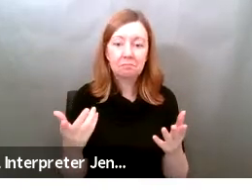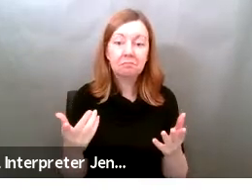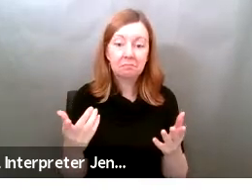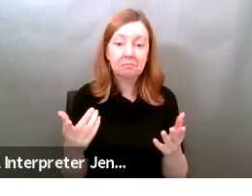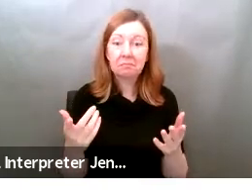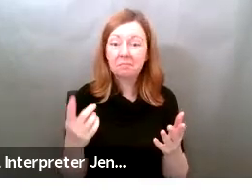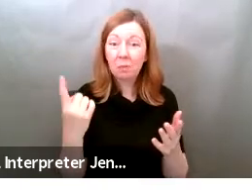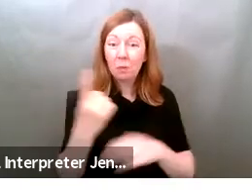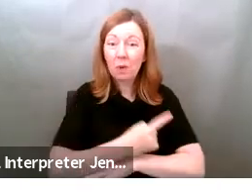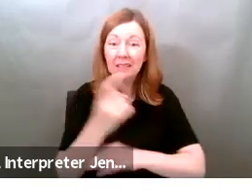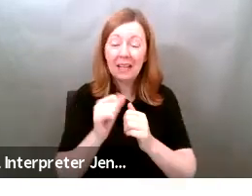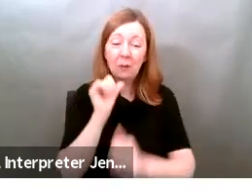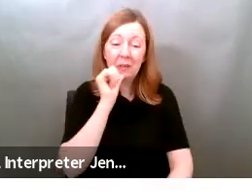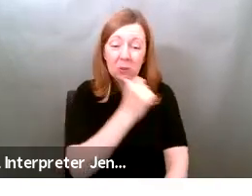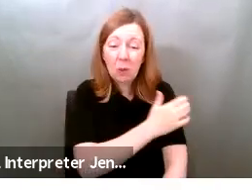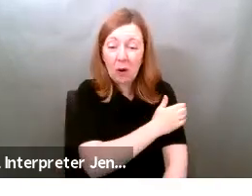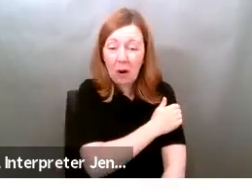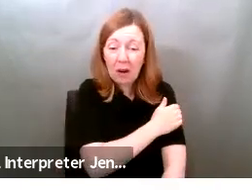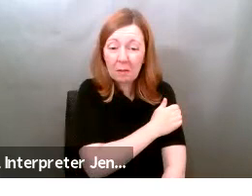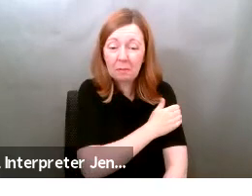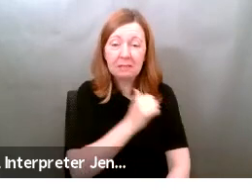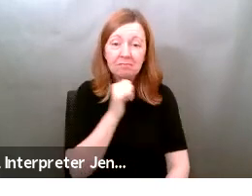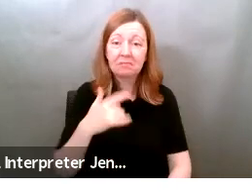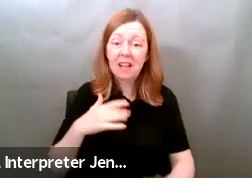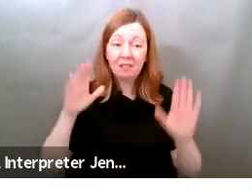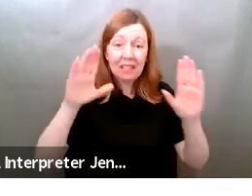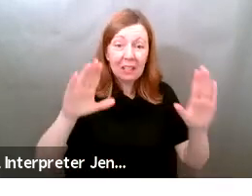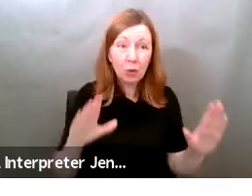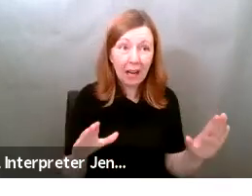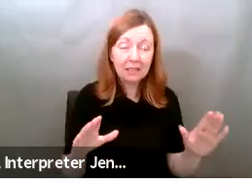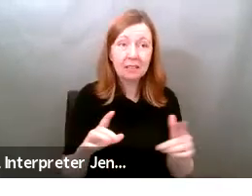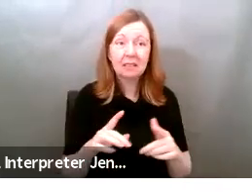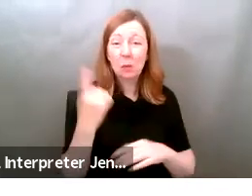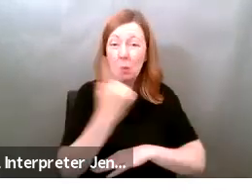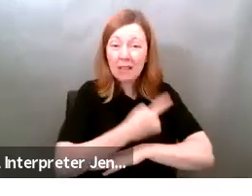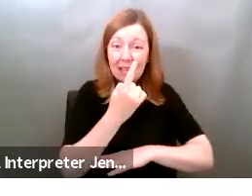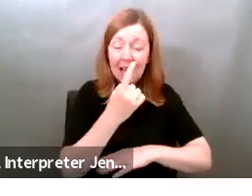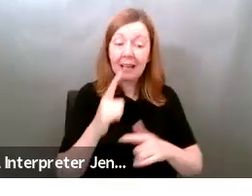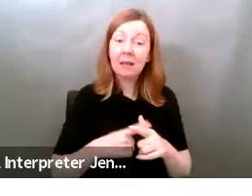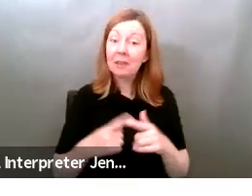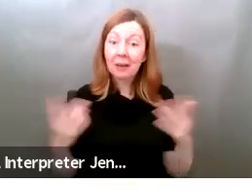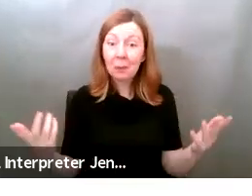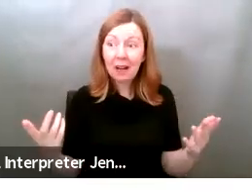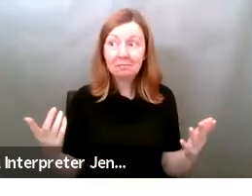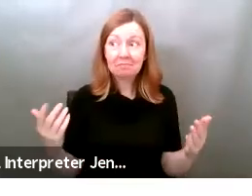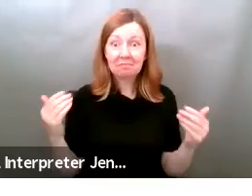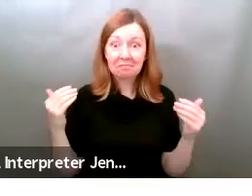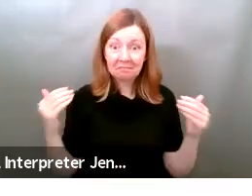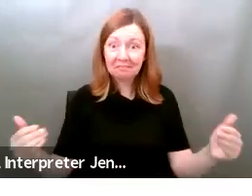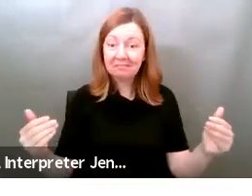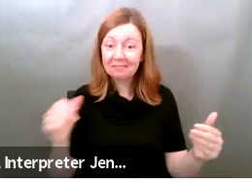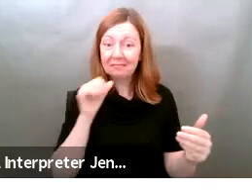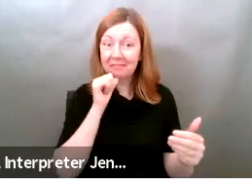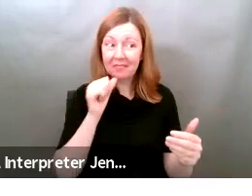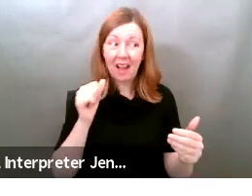a day when you're not feeling terrific, in exchange for the confidence that you're not going to have to worry about getting